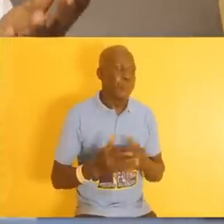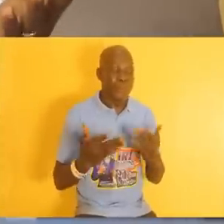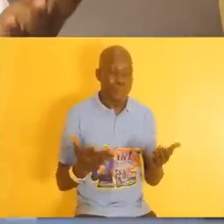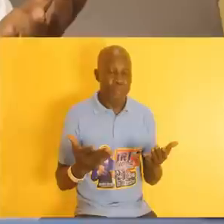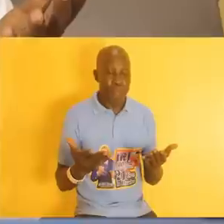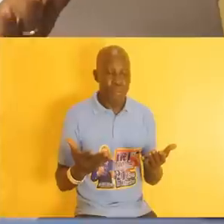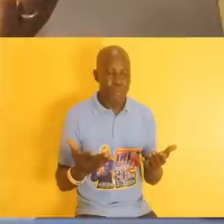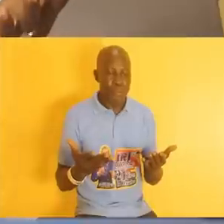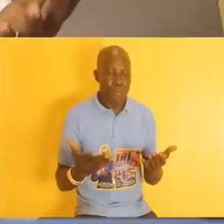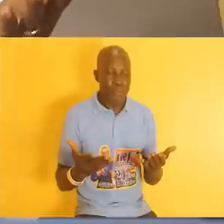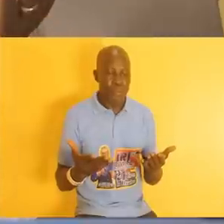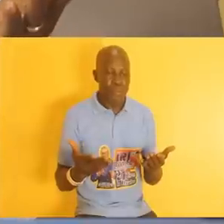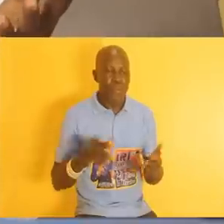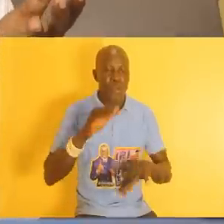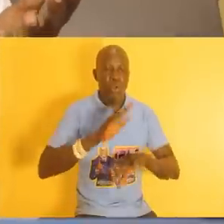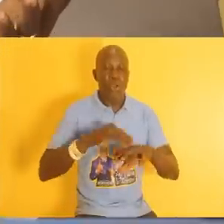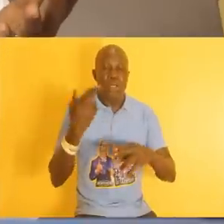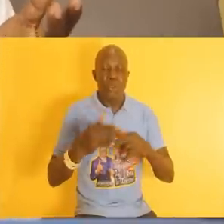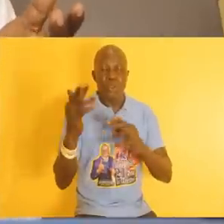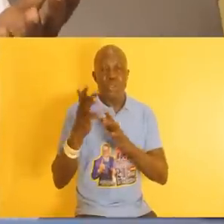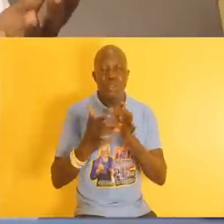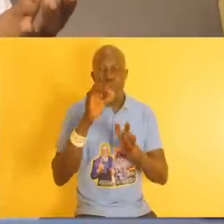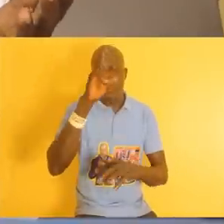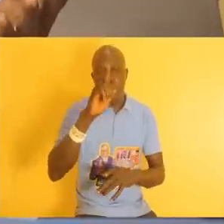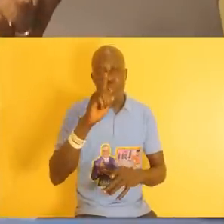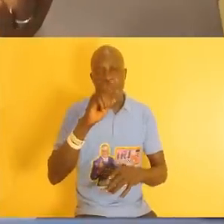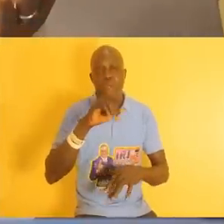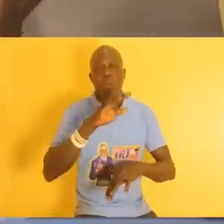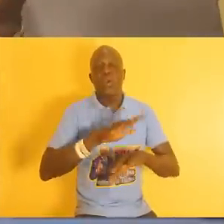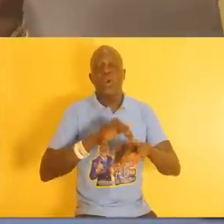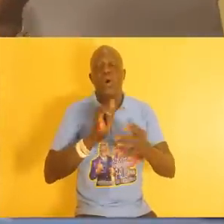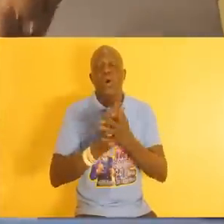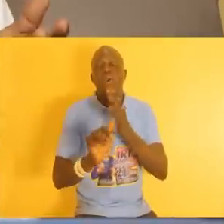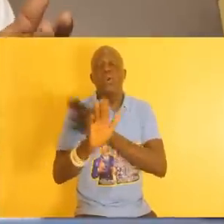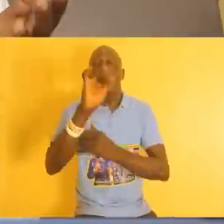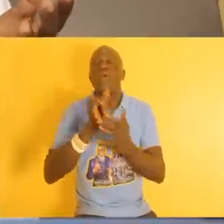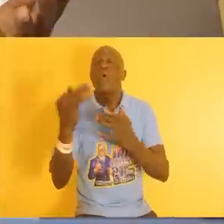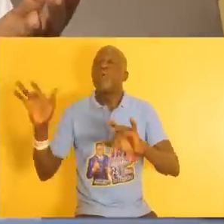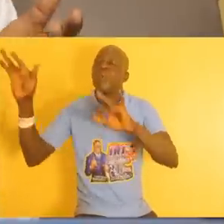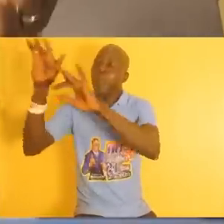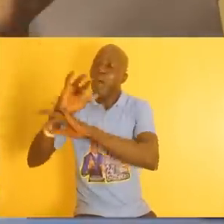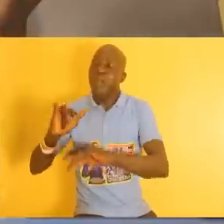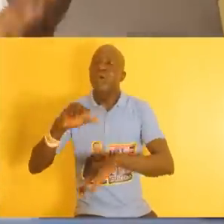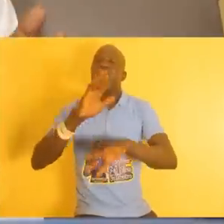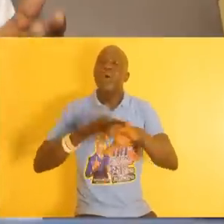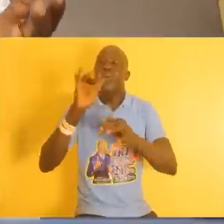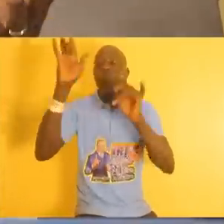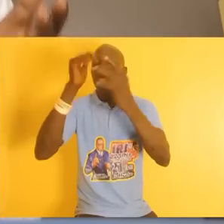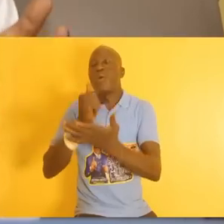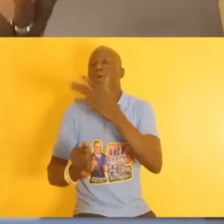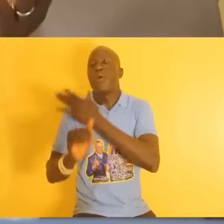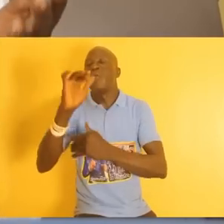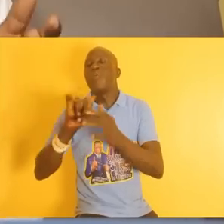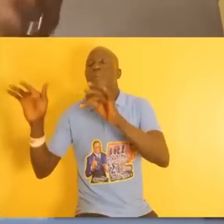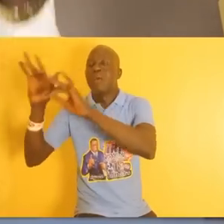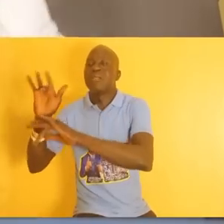your hands. Spread your hands. You call the name of Jesus. God of mercy. God of